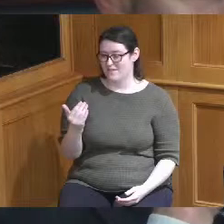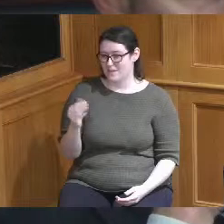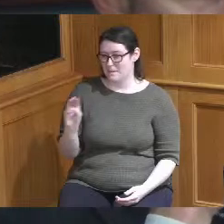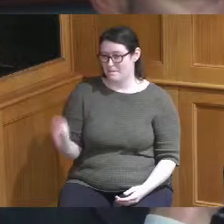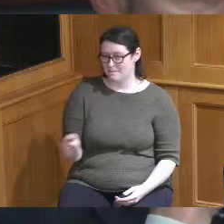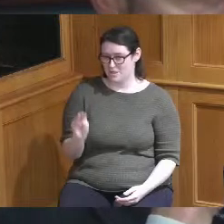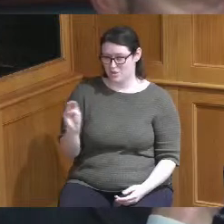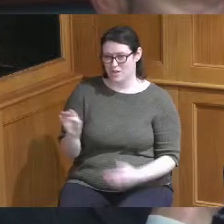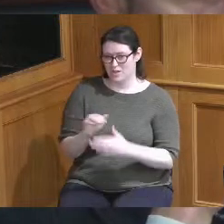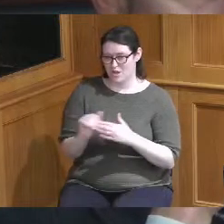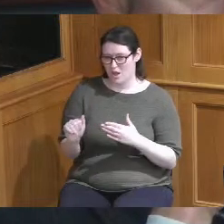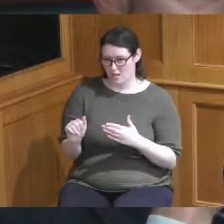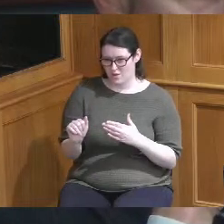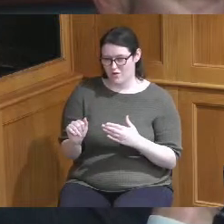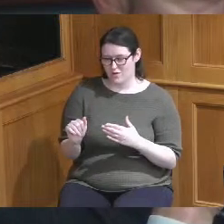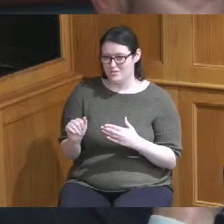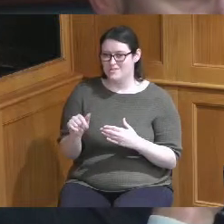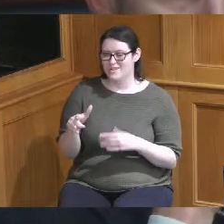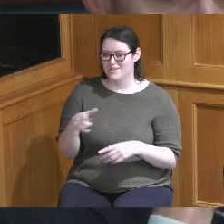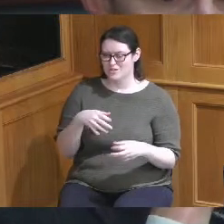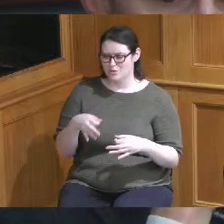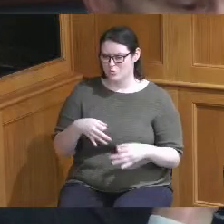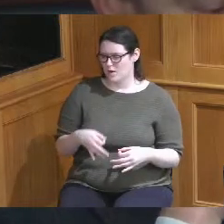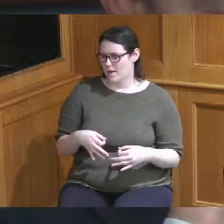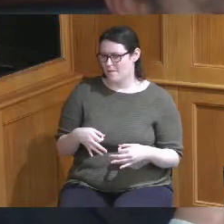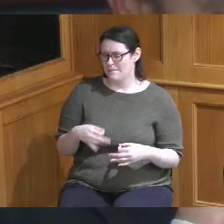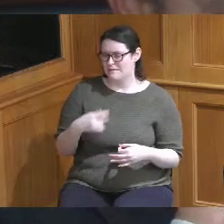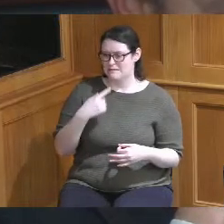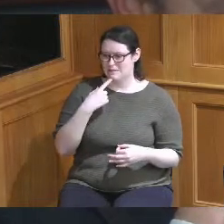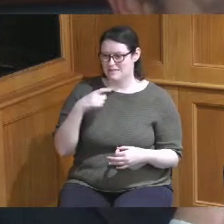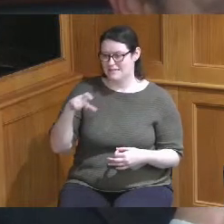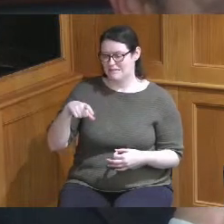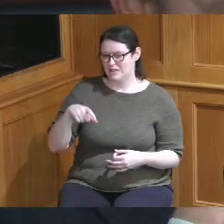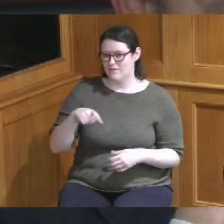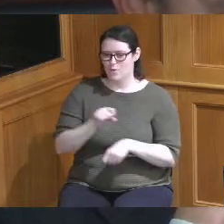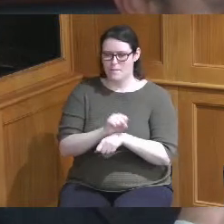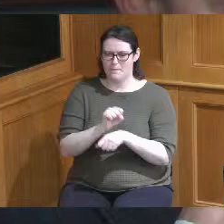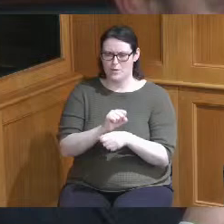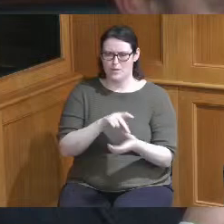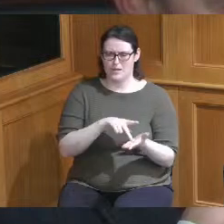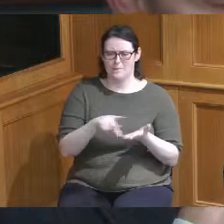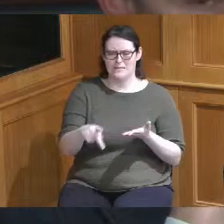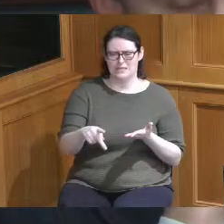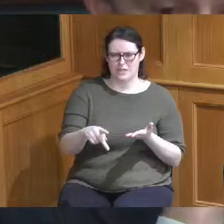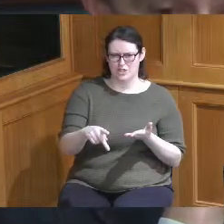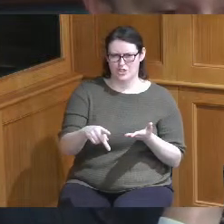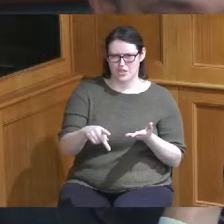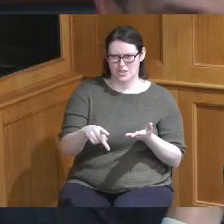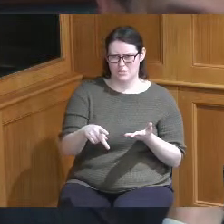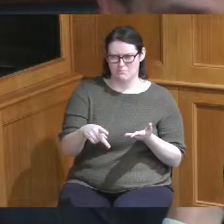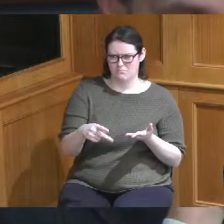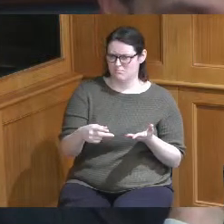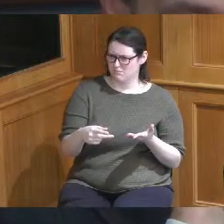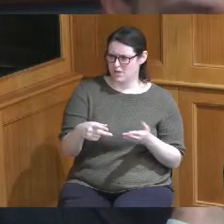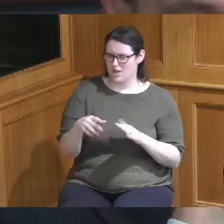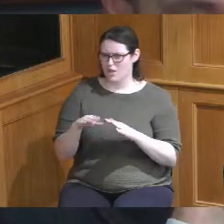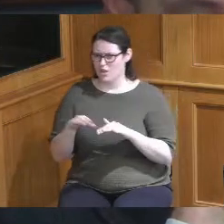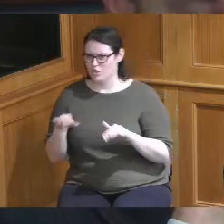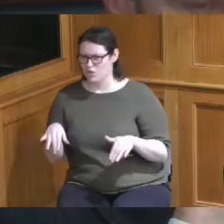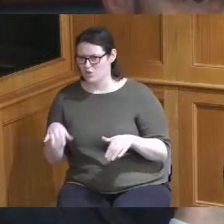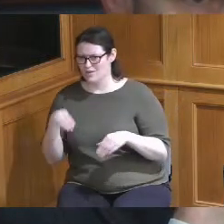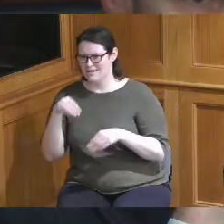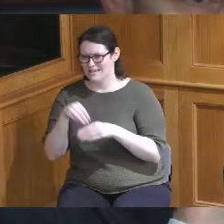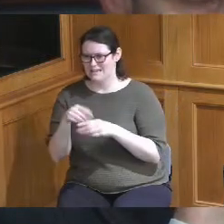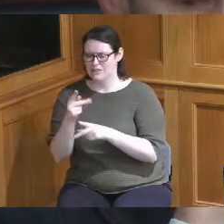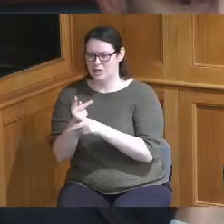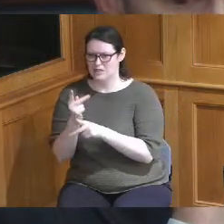million, and it's described as needed for employee compensation and the children in custody. So